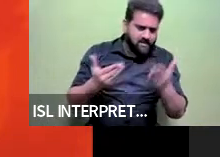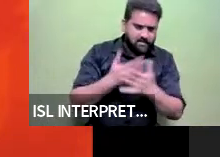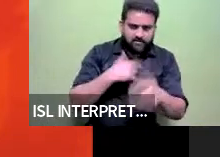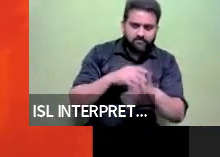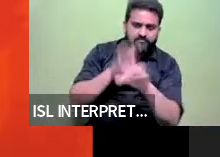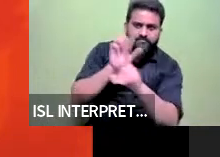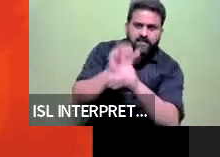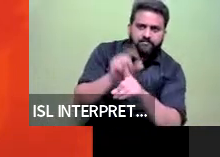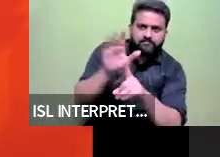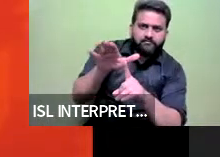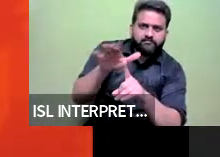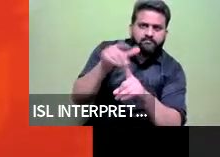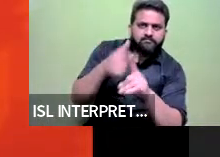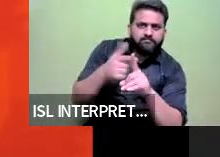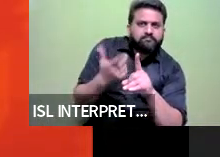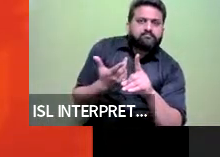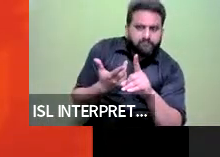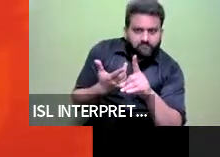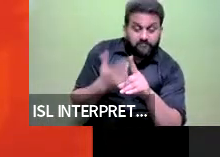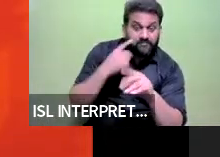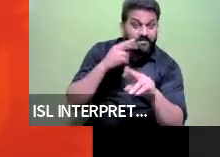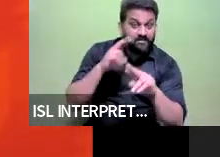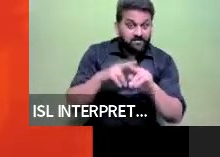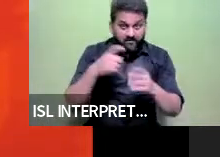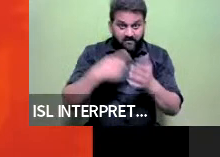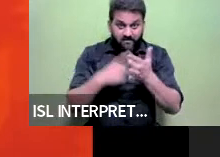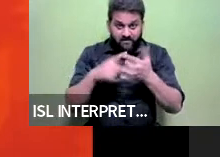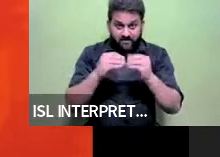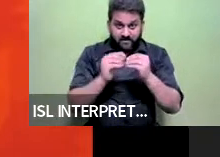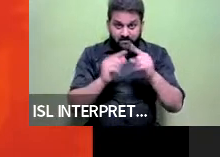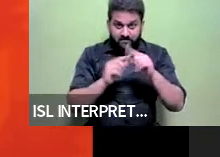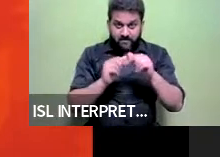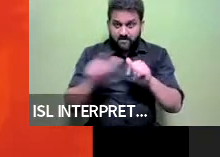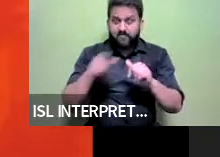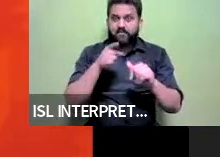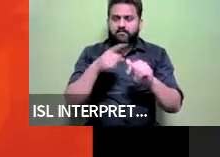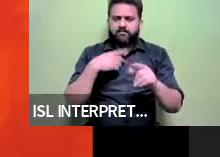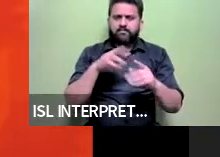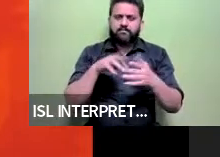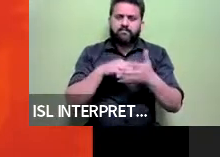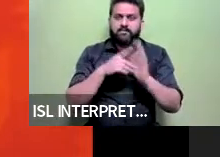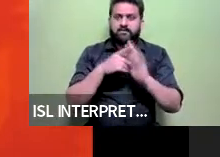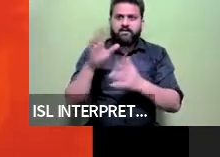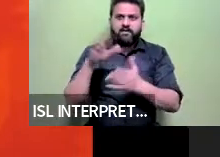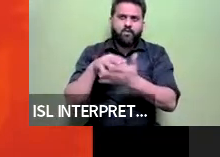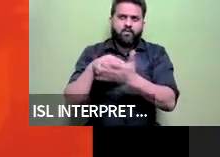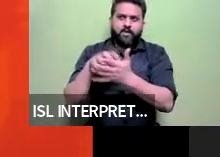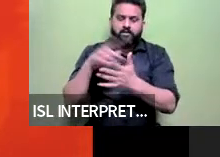on that one. So basically, if your rebuttal is in your strong area, then it's weaker for the